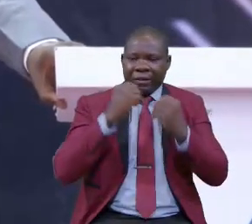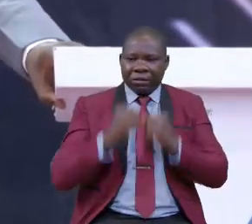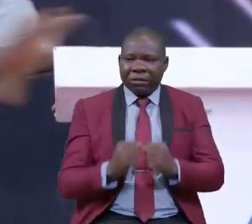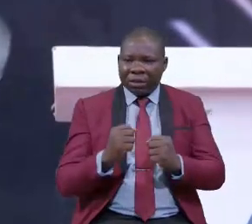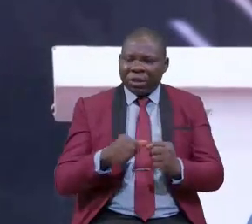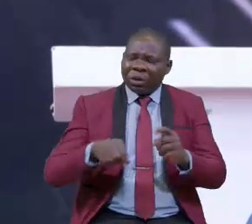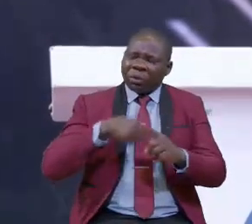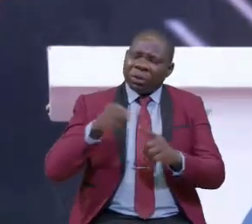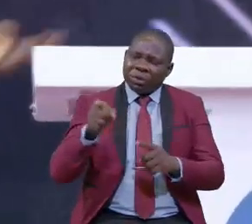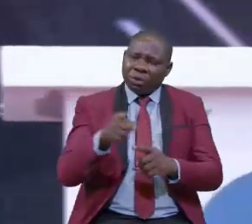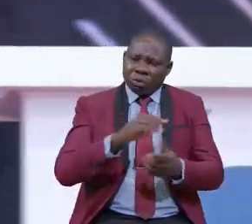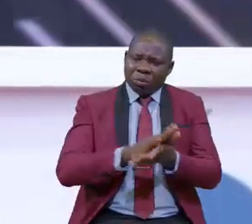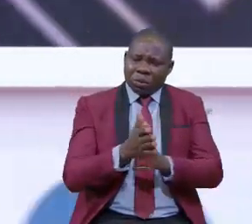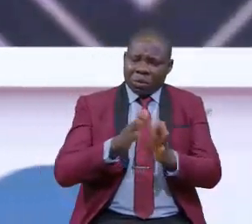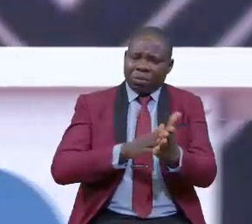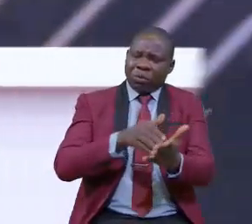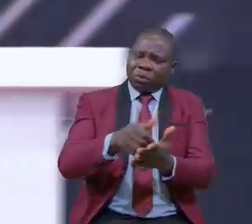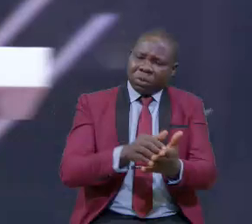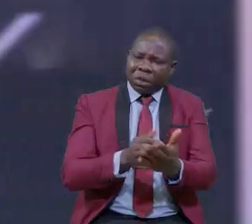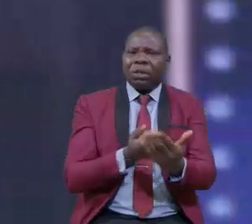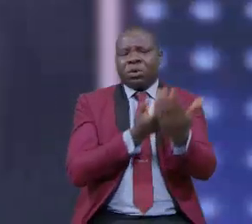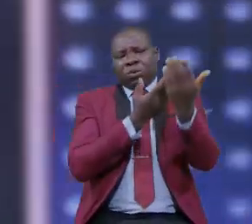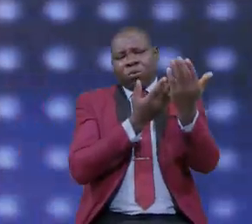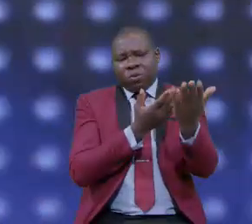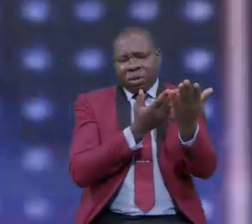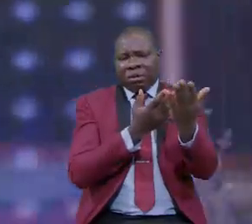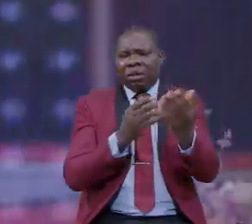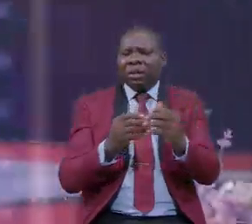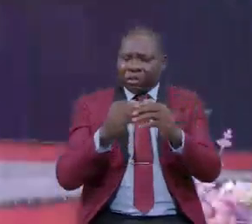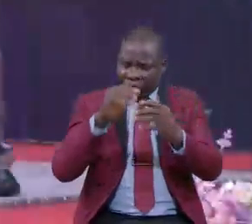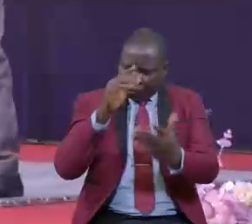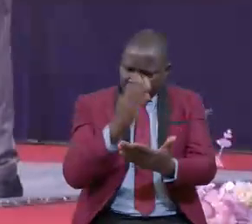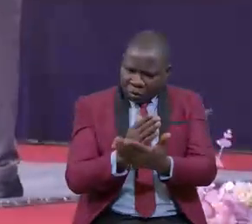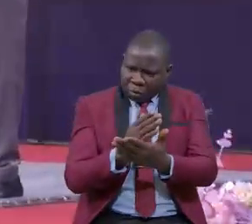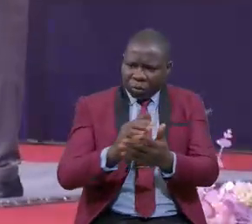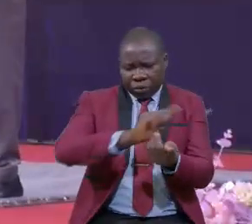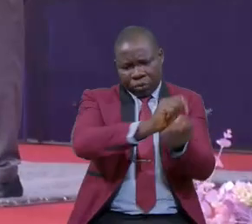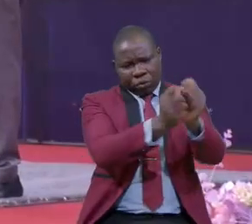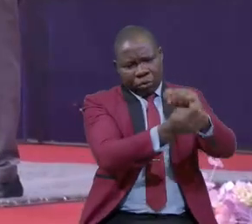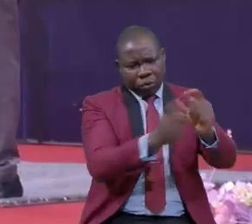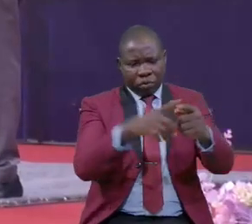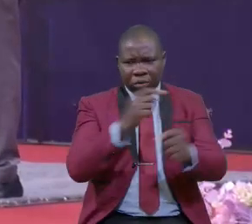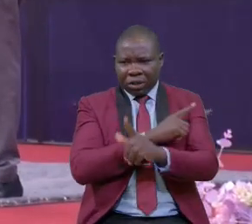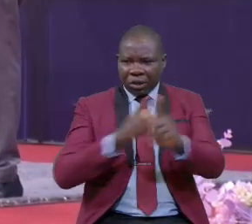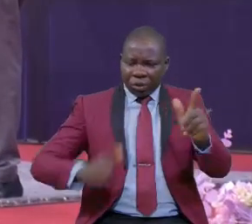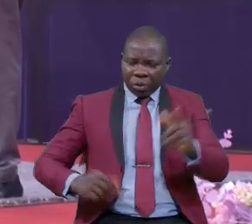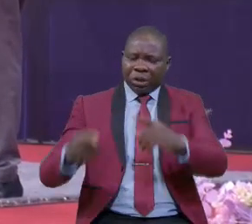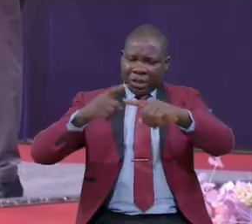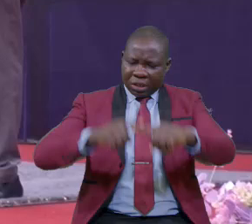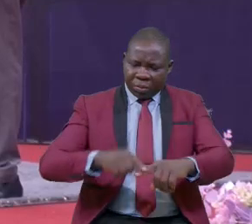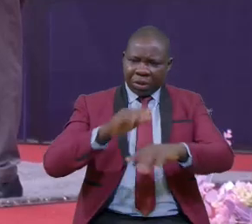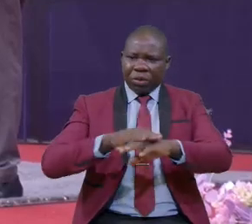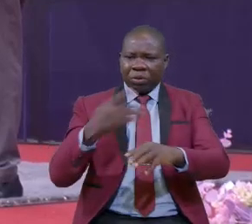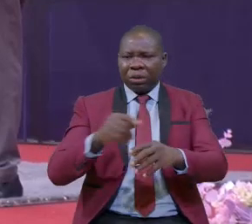wait upon the Lord. Anytime you feel discouraged, wait and turn to that. Wait upon the Lord. Anytime some of